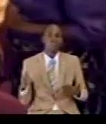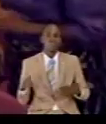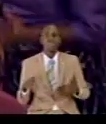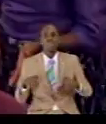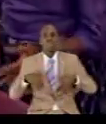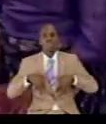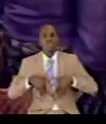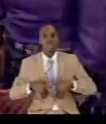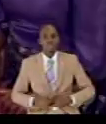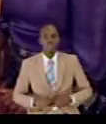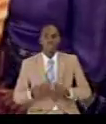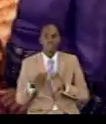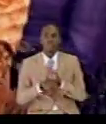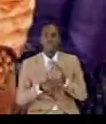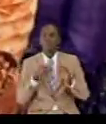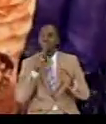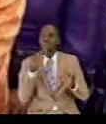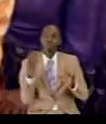Tiredness is gone.